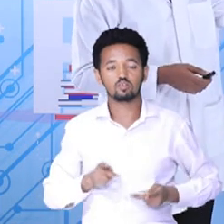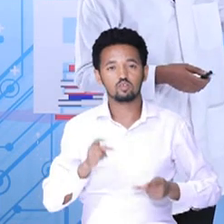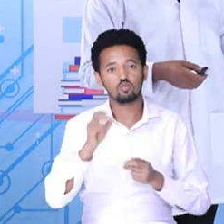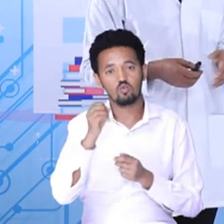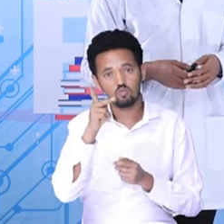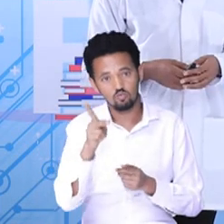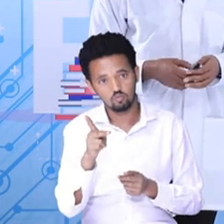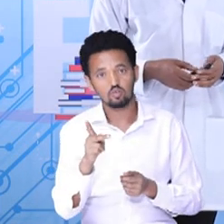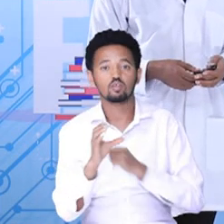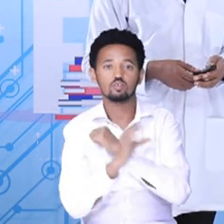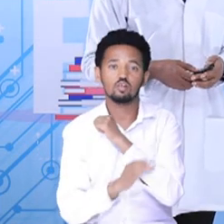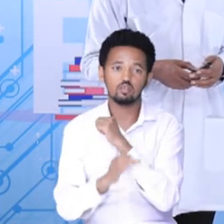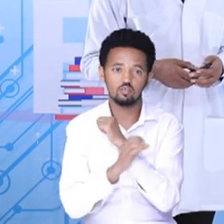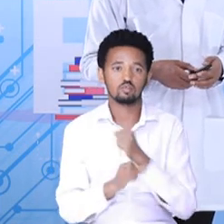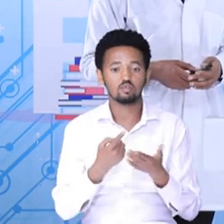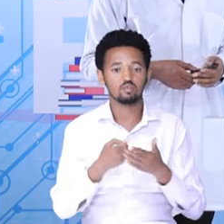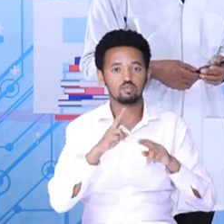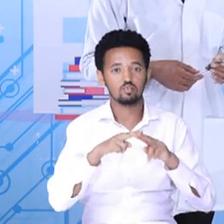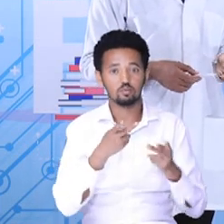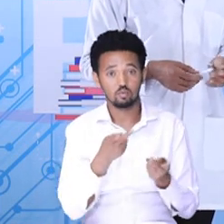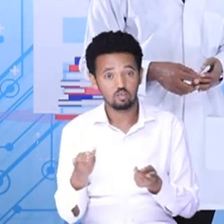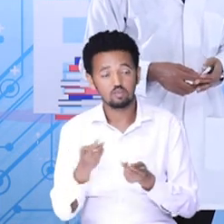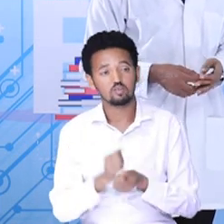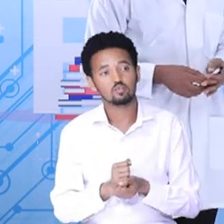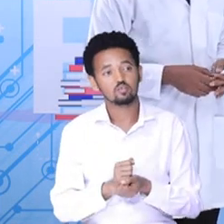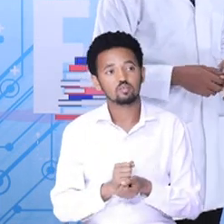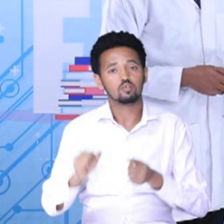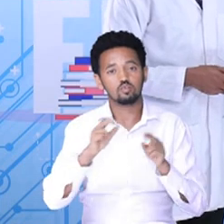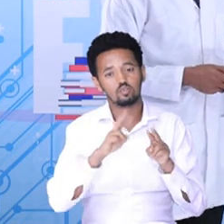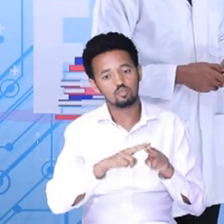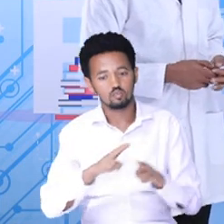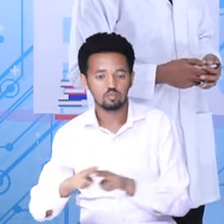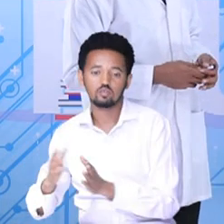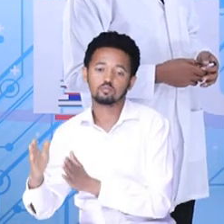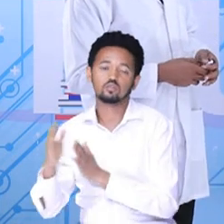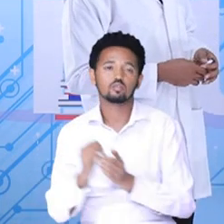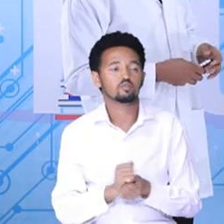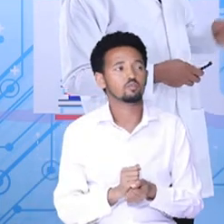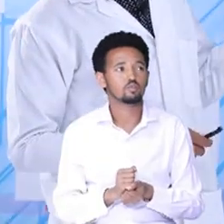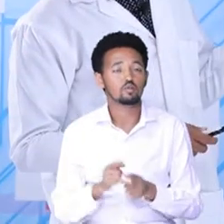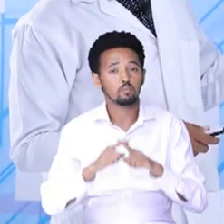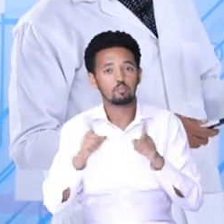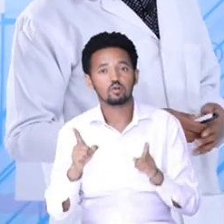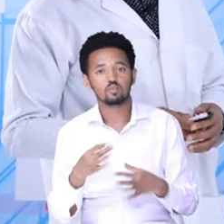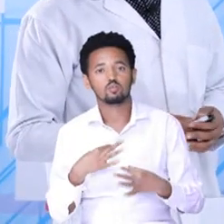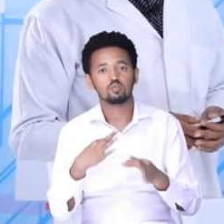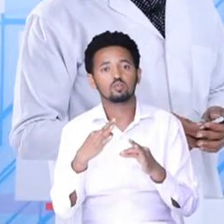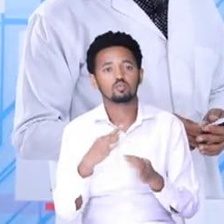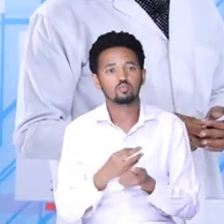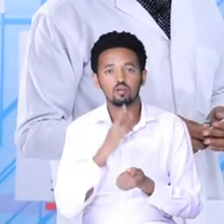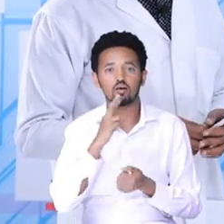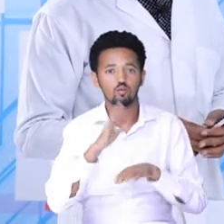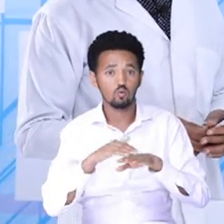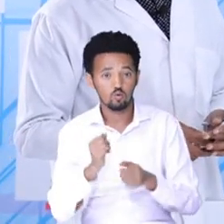these kinds of settlements, a temporary settlement. But what kind of settlements